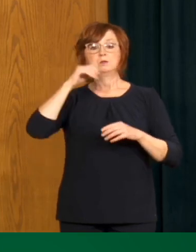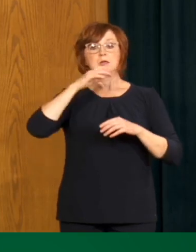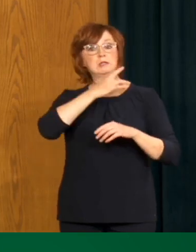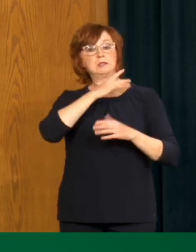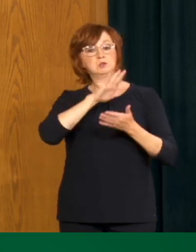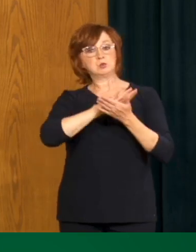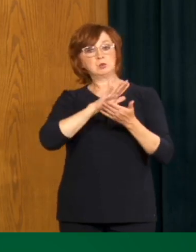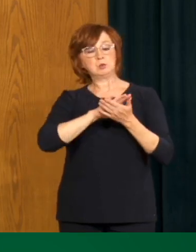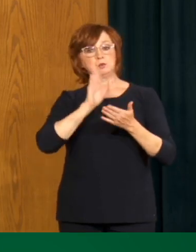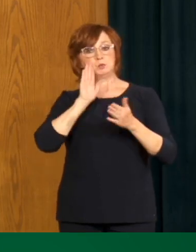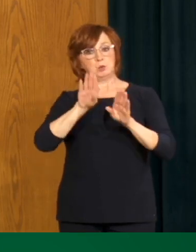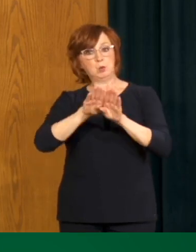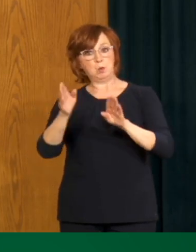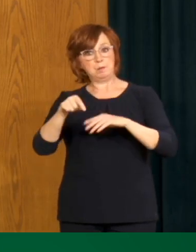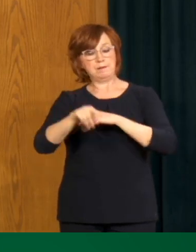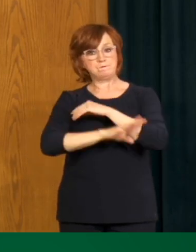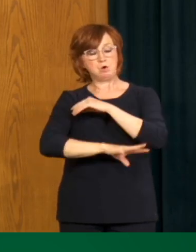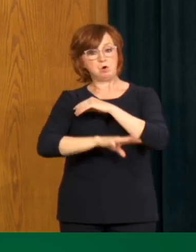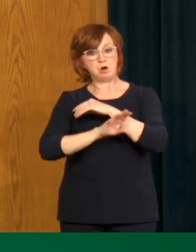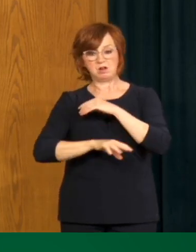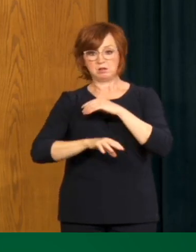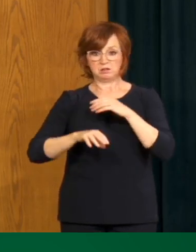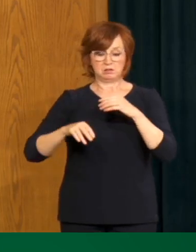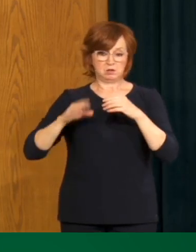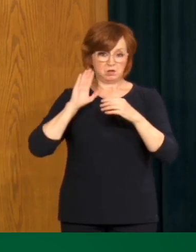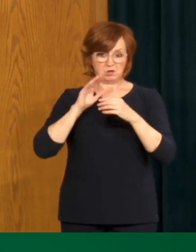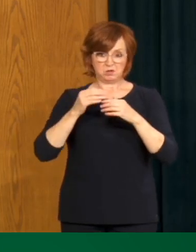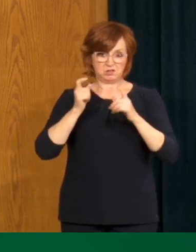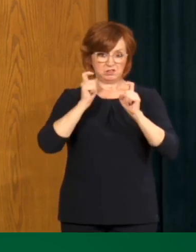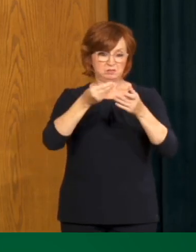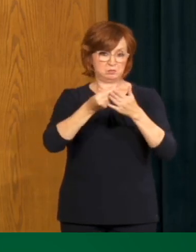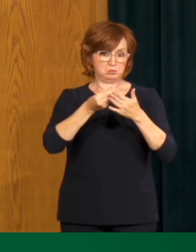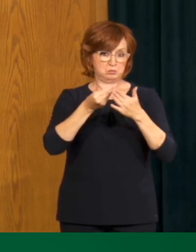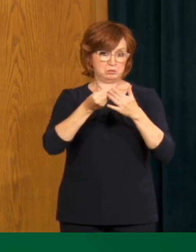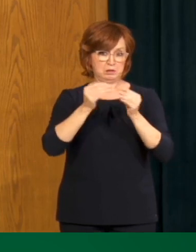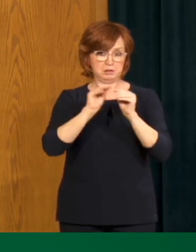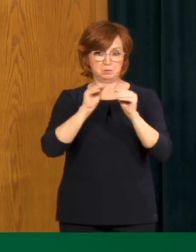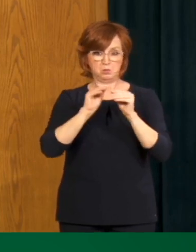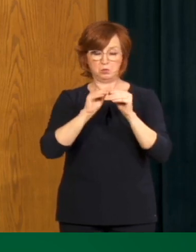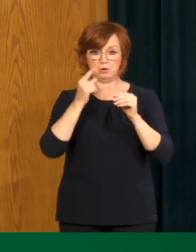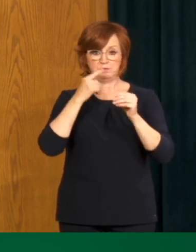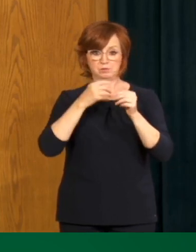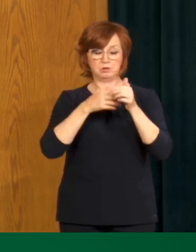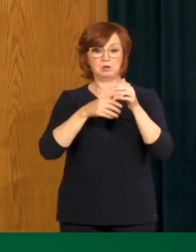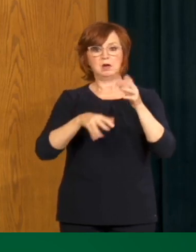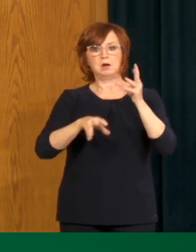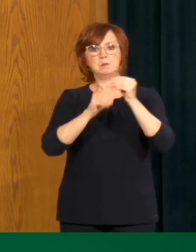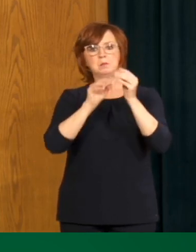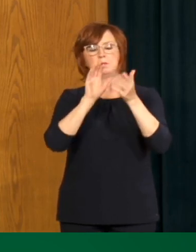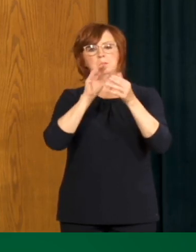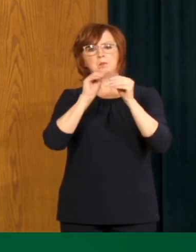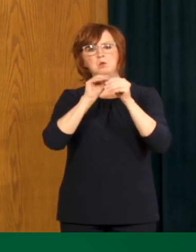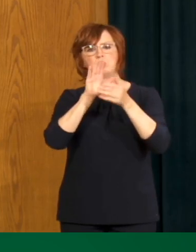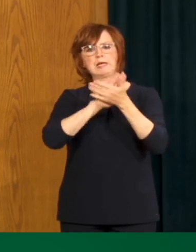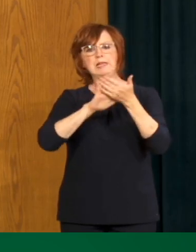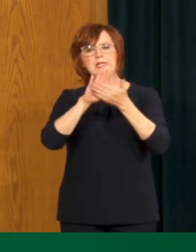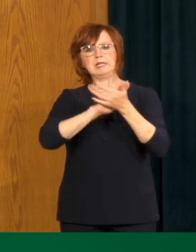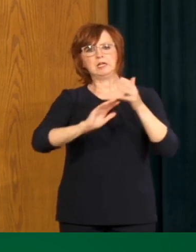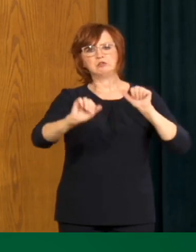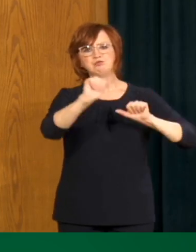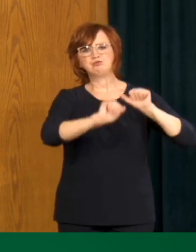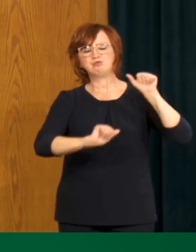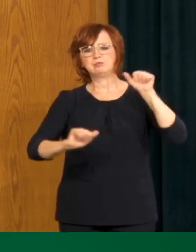or smaller class sizes to adhere with physical distancing guidelines? Well, in this budget that was released yesterday, there